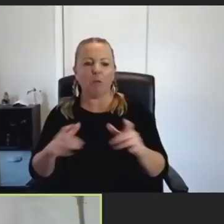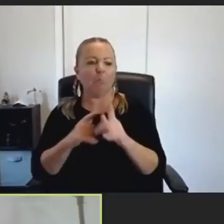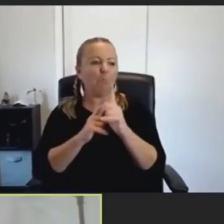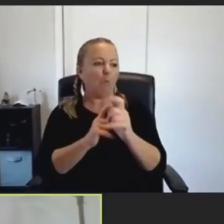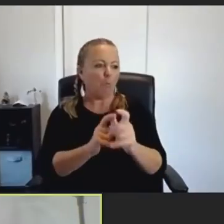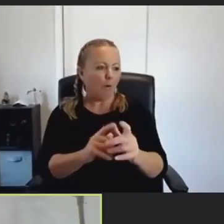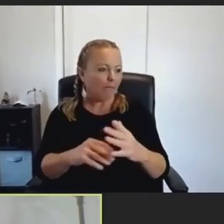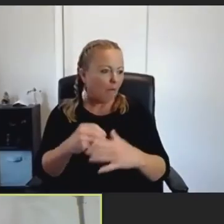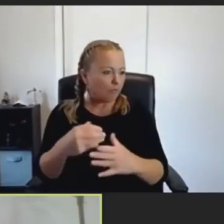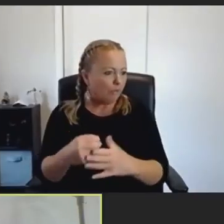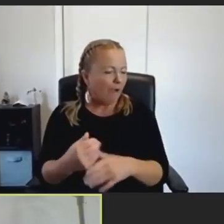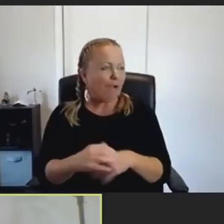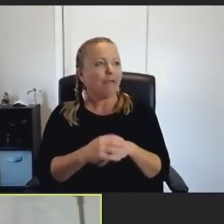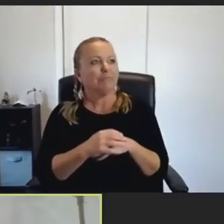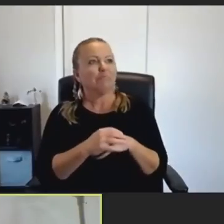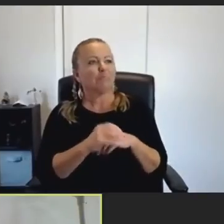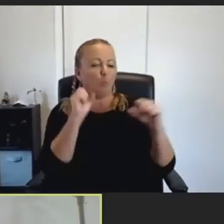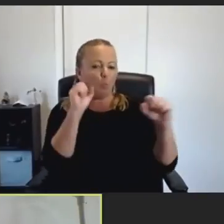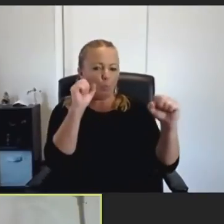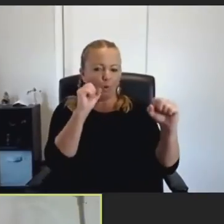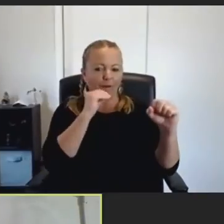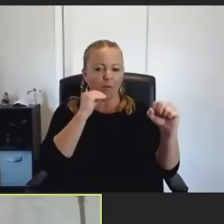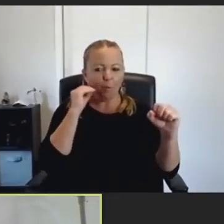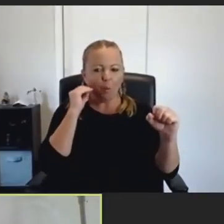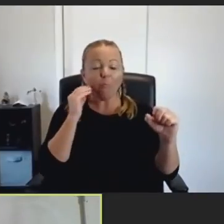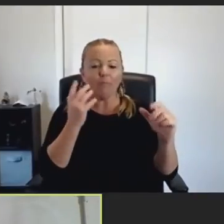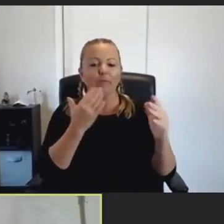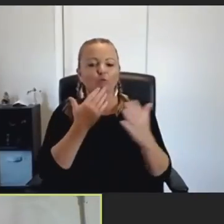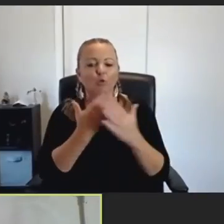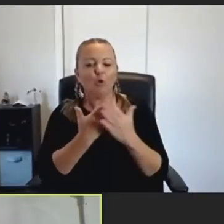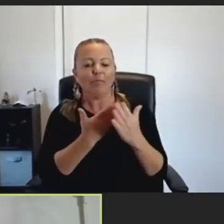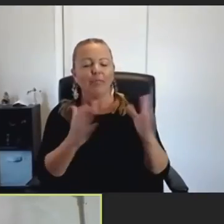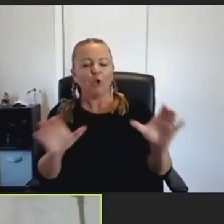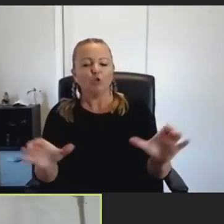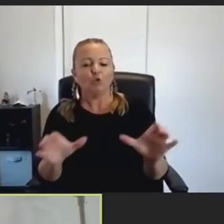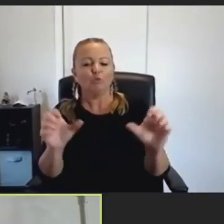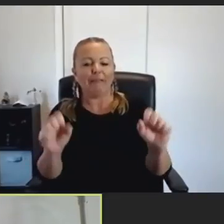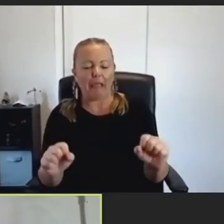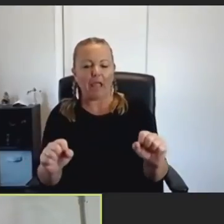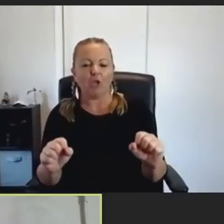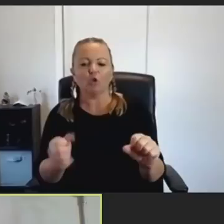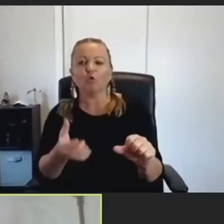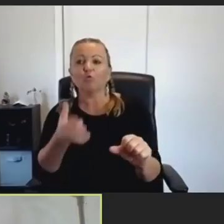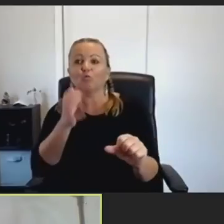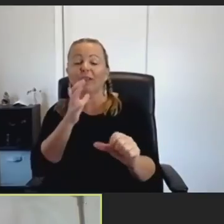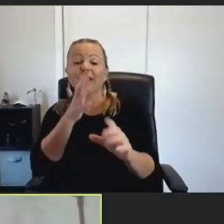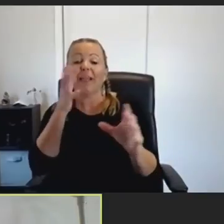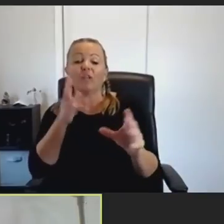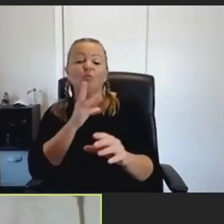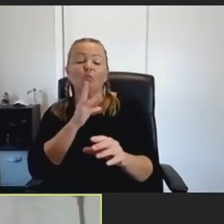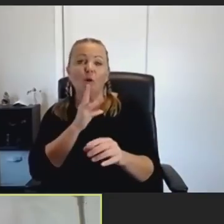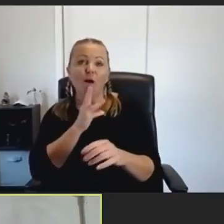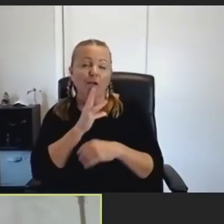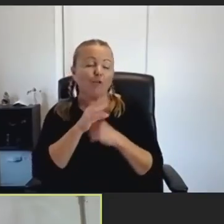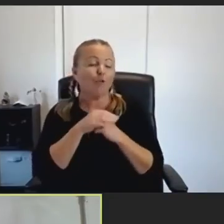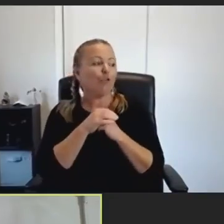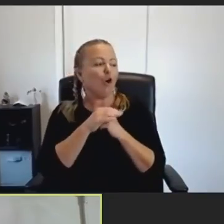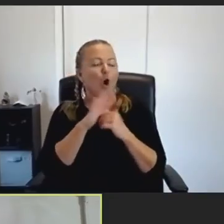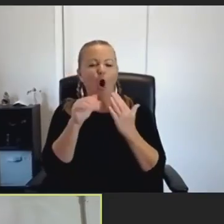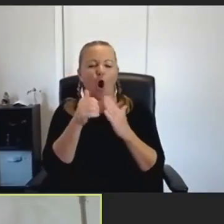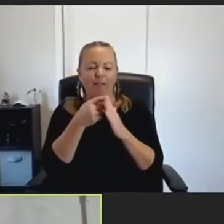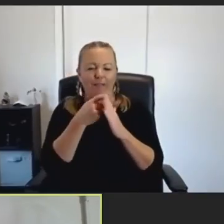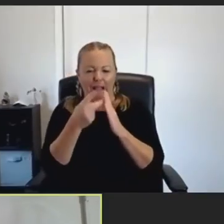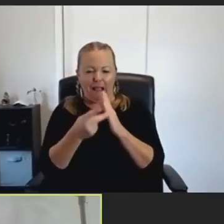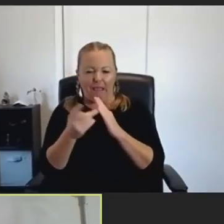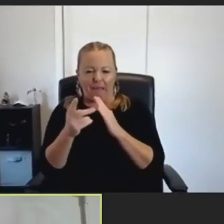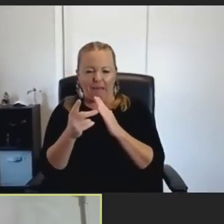outside or working out at home, those are all good things to do. Drinking lots of water, all the kind of infection control